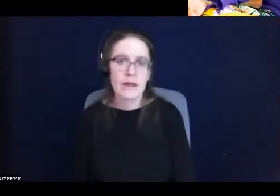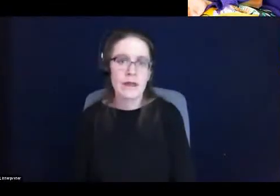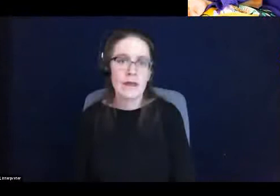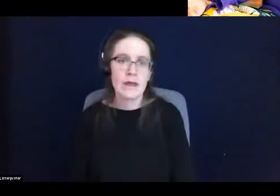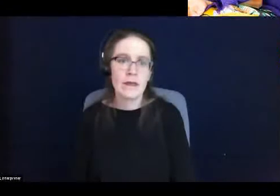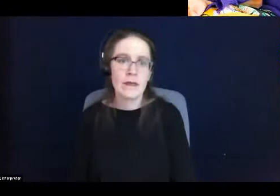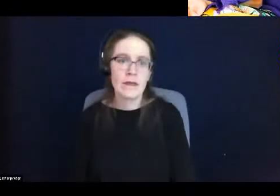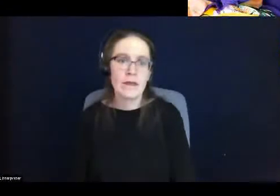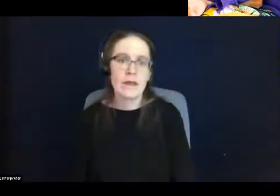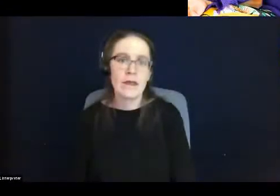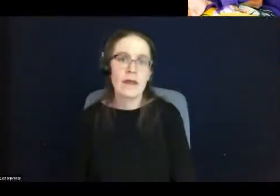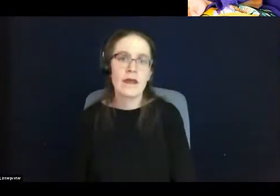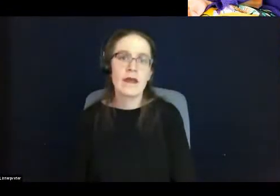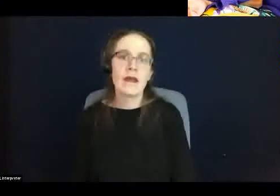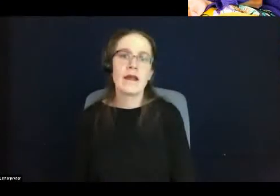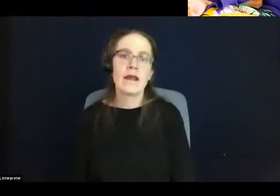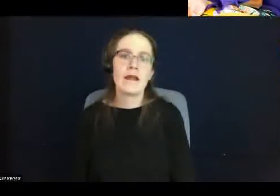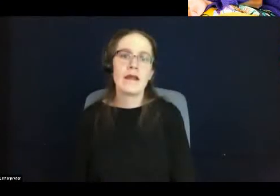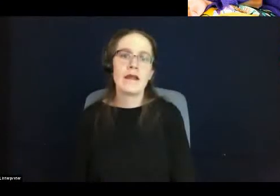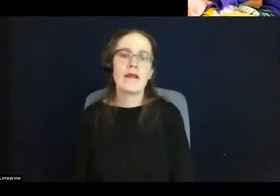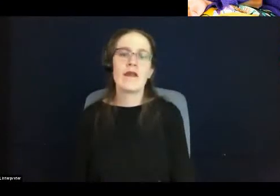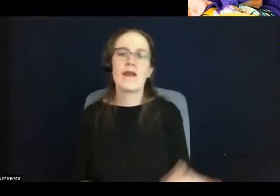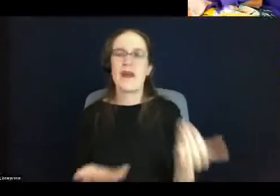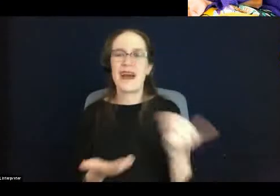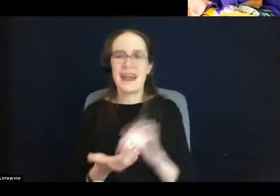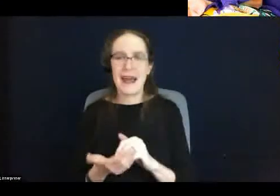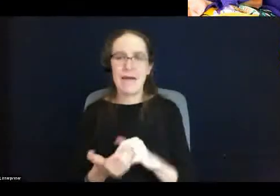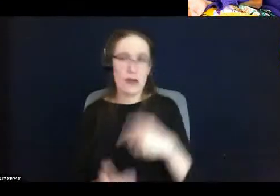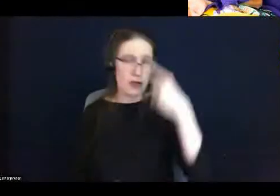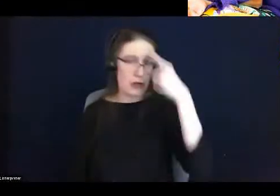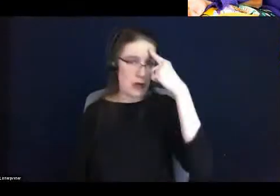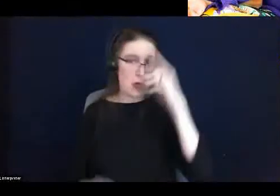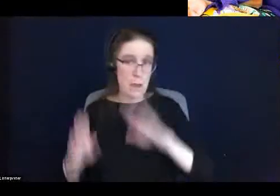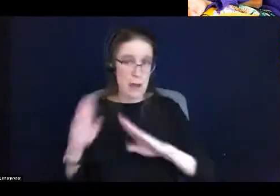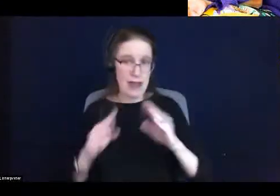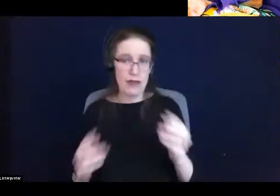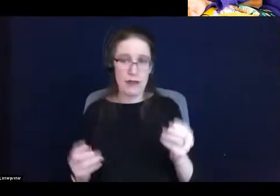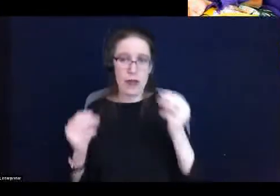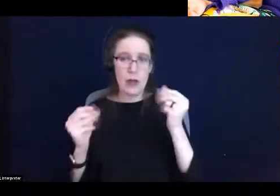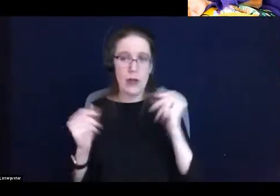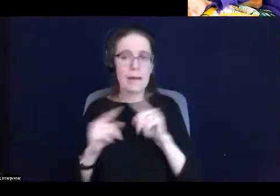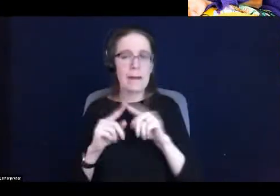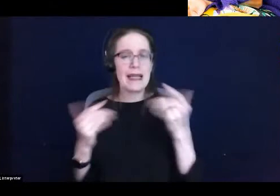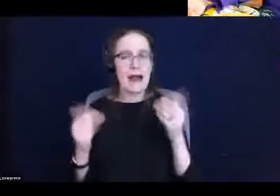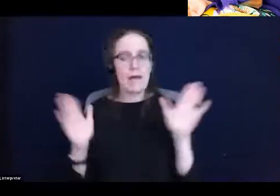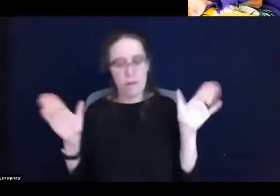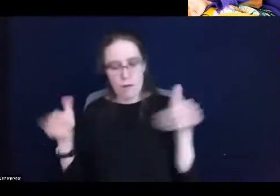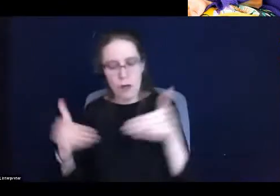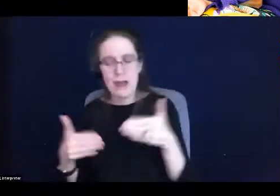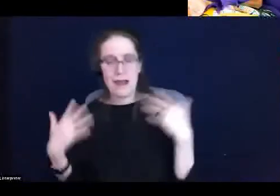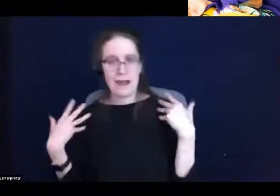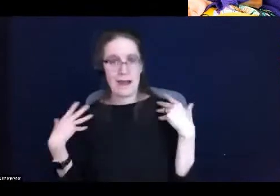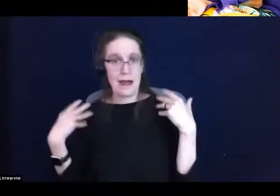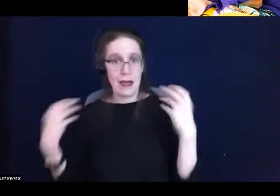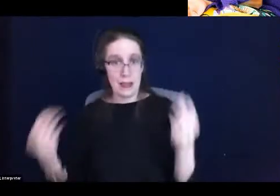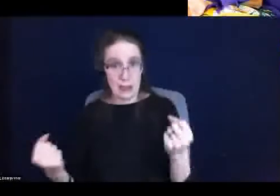So we're going to revisit the neurobiology really quickly, but we're going to focus on healing for this one. There are a few different ways to